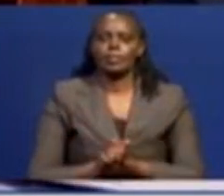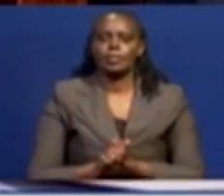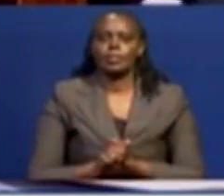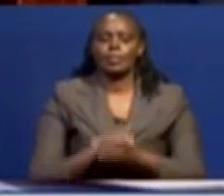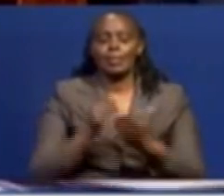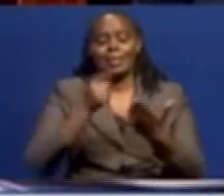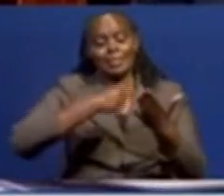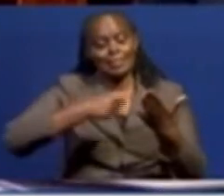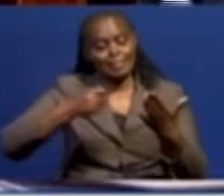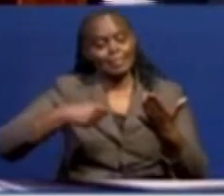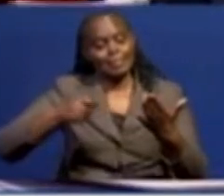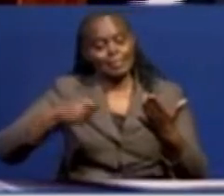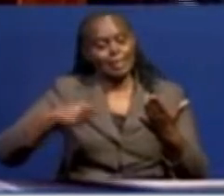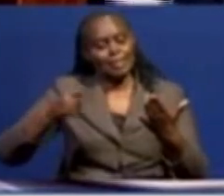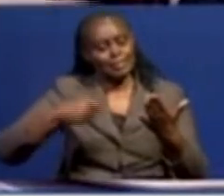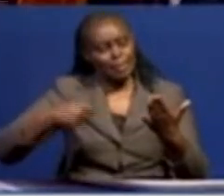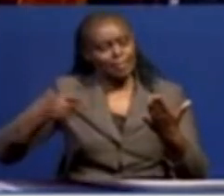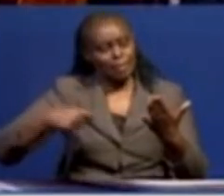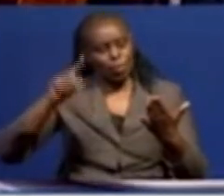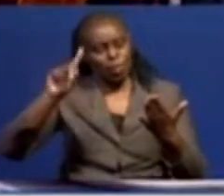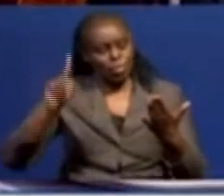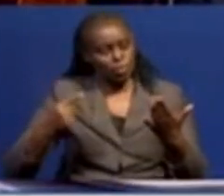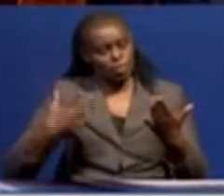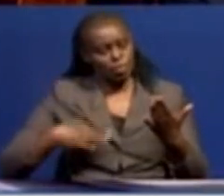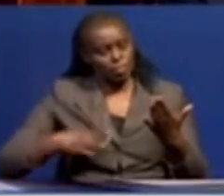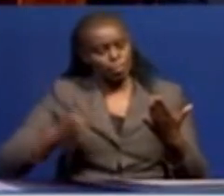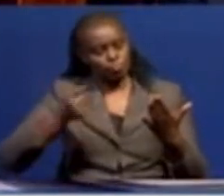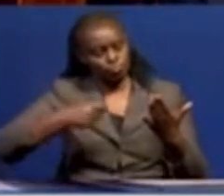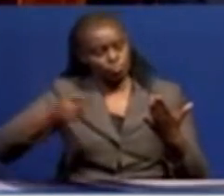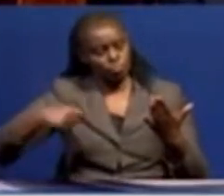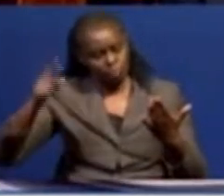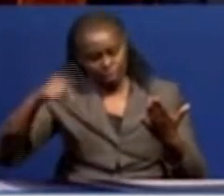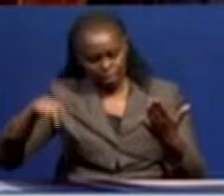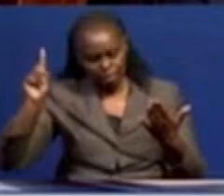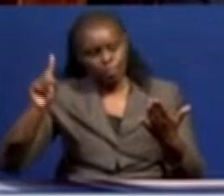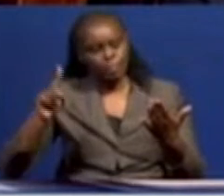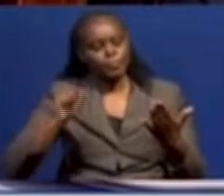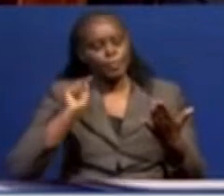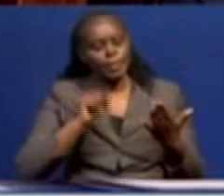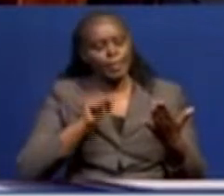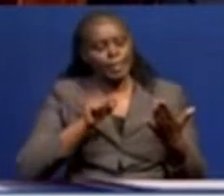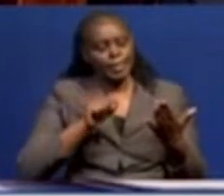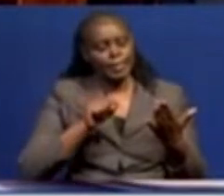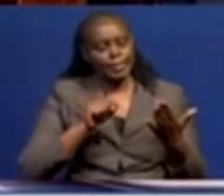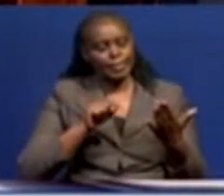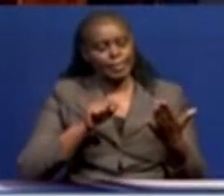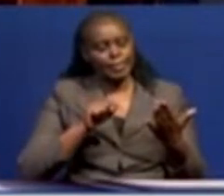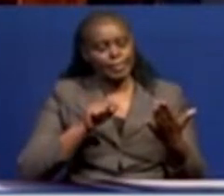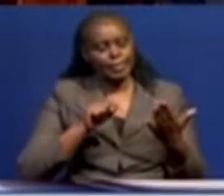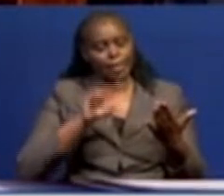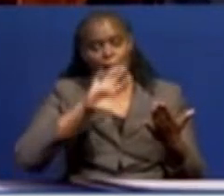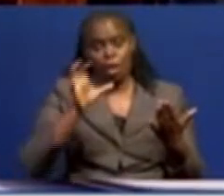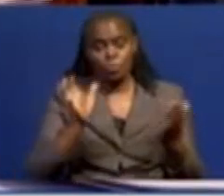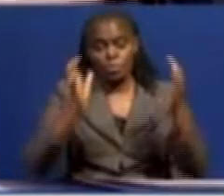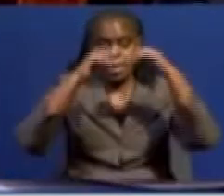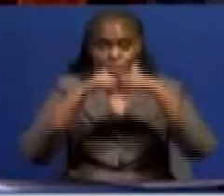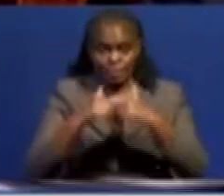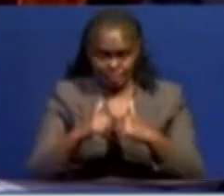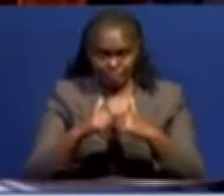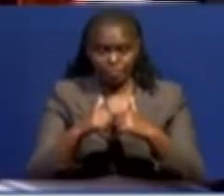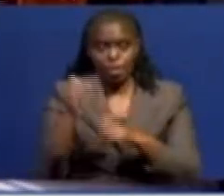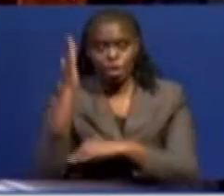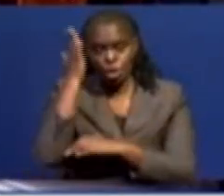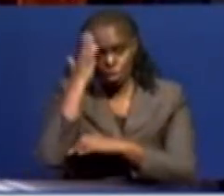258. Those are the signatures in support of that particular petition, correct? Yes. Did the